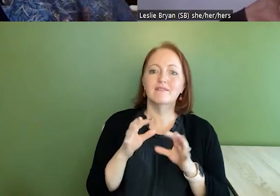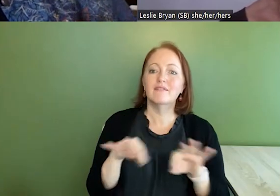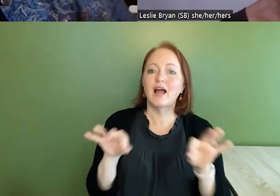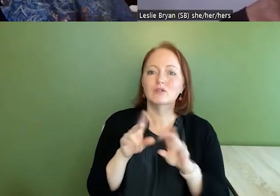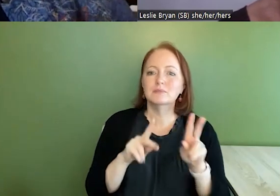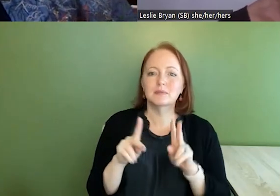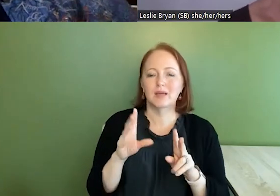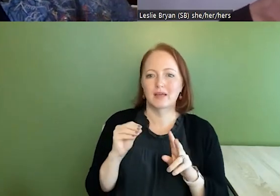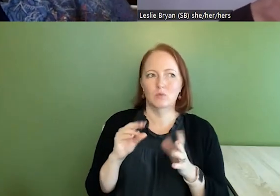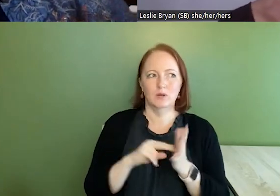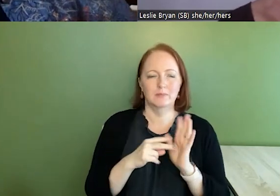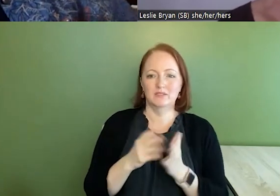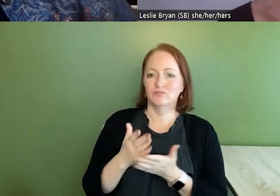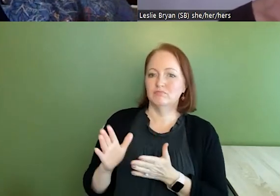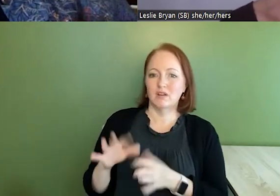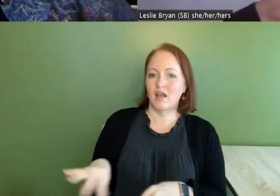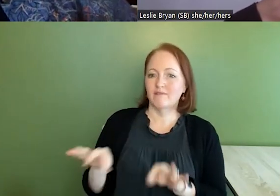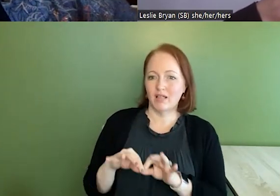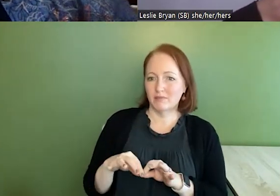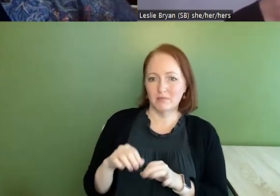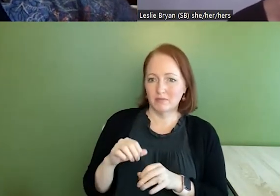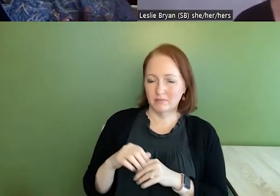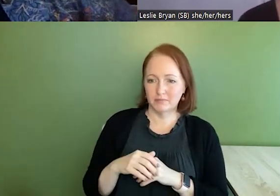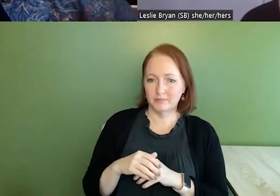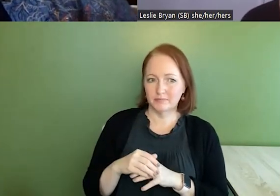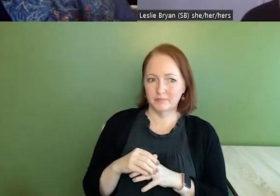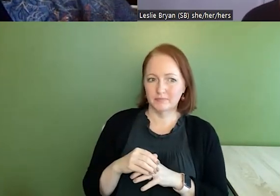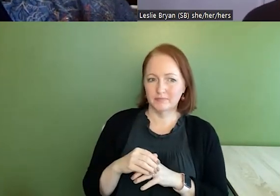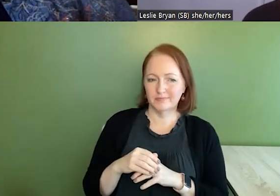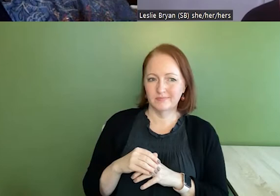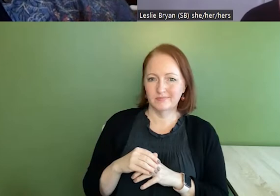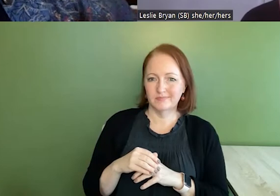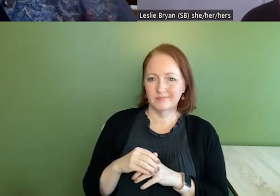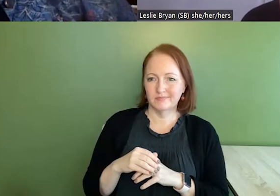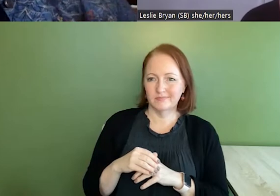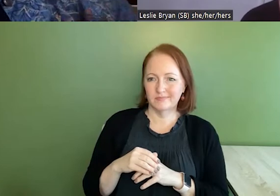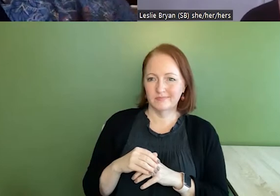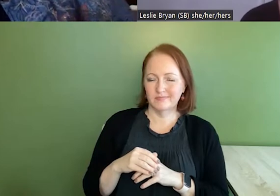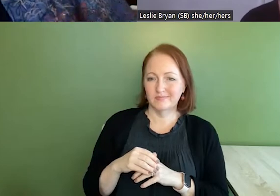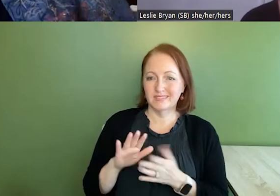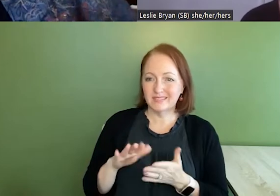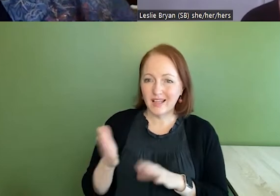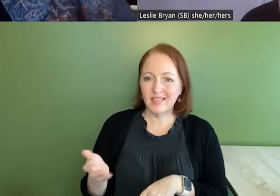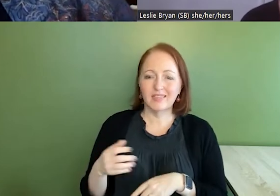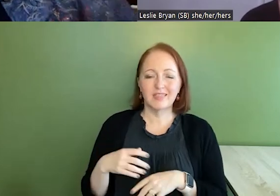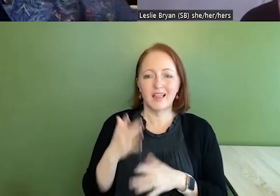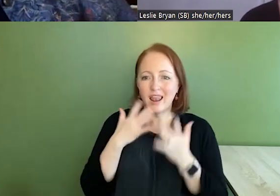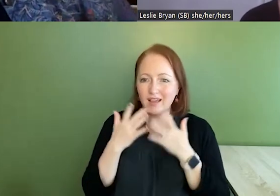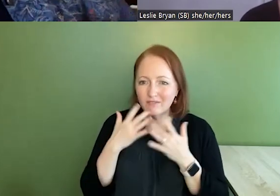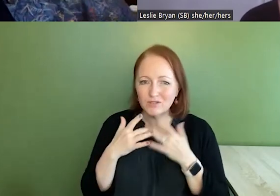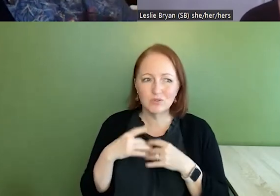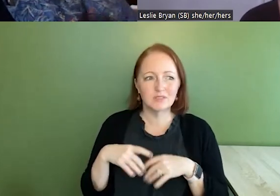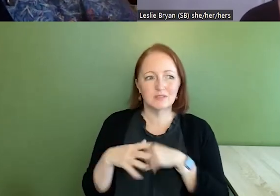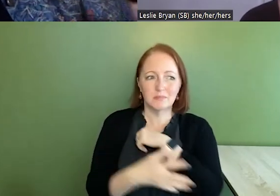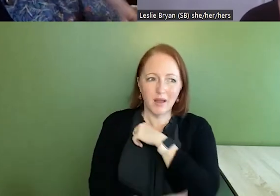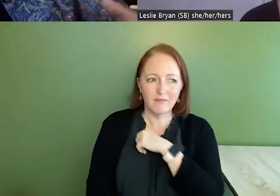be valuable. That has always meant death and lack of resources and poverty,